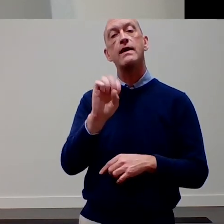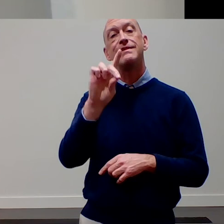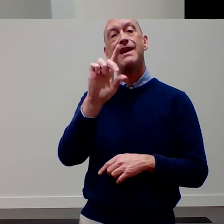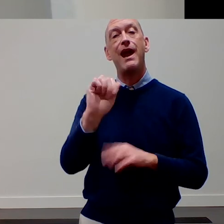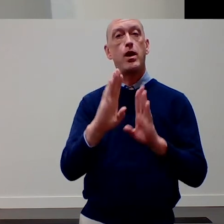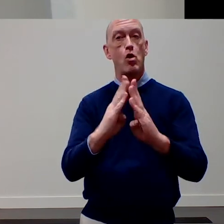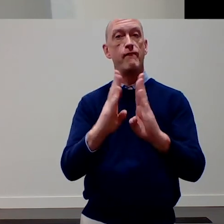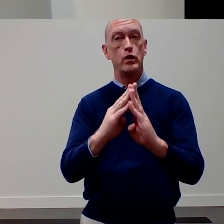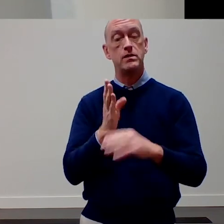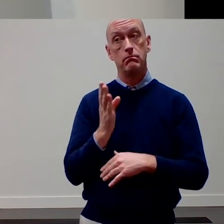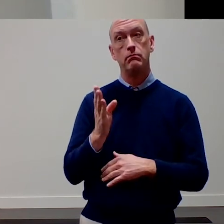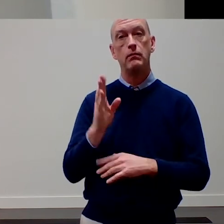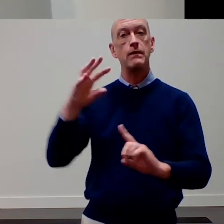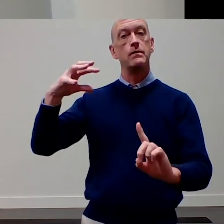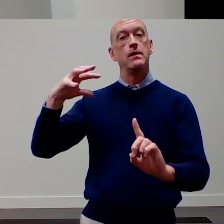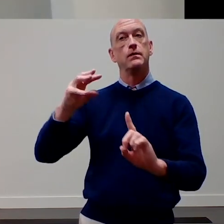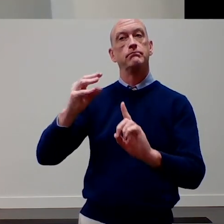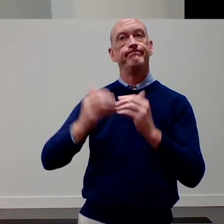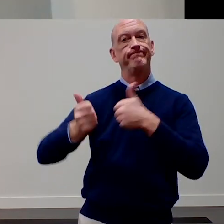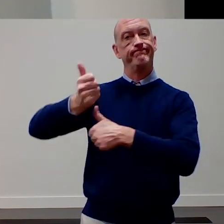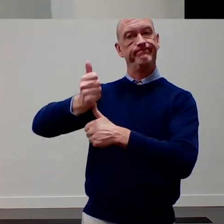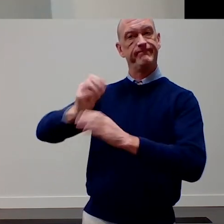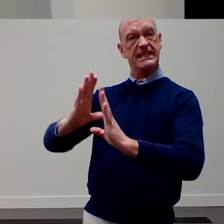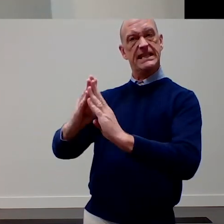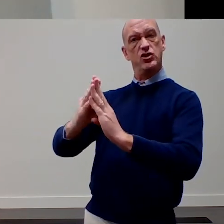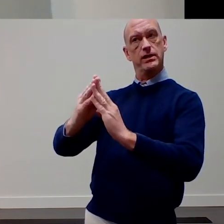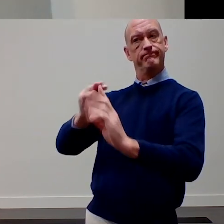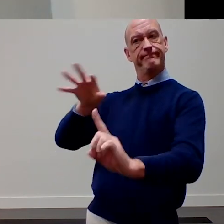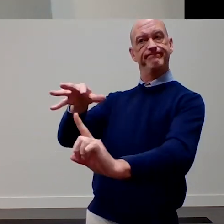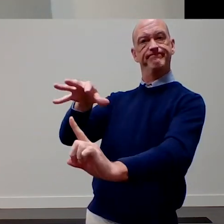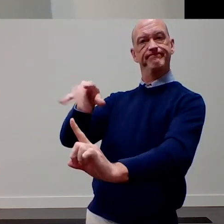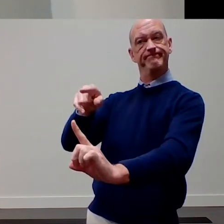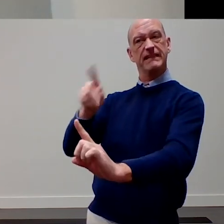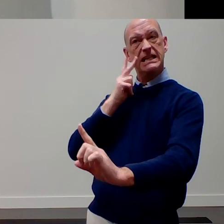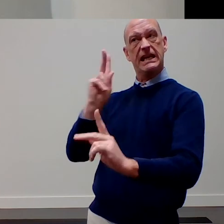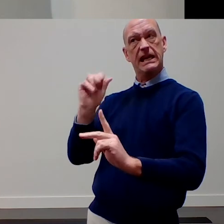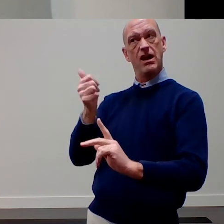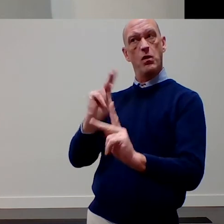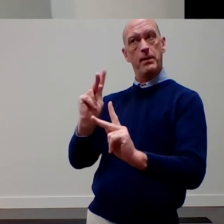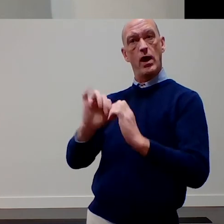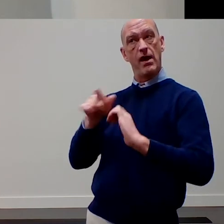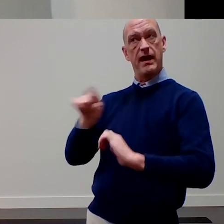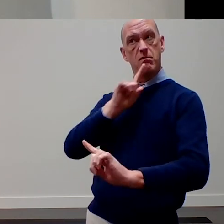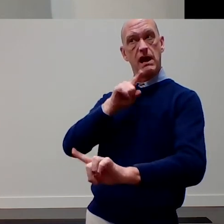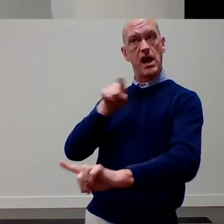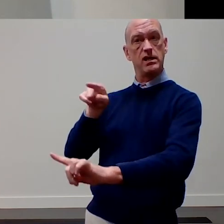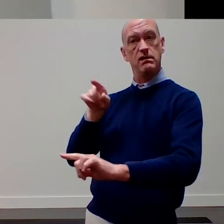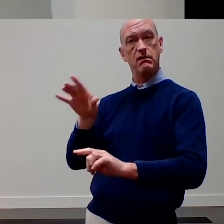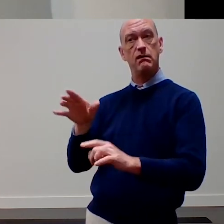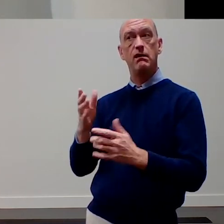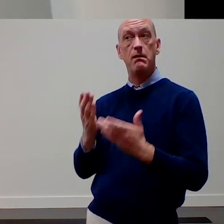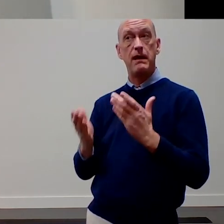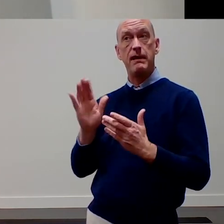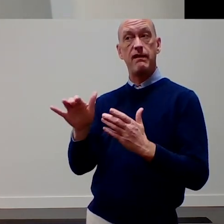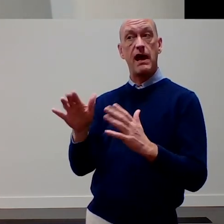family lives to possible exposure to COVID because we are frustrated and want to get back to normalcy of things. We